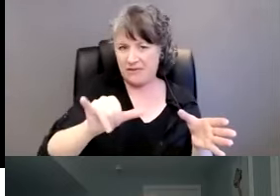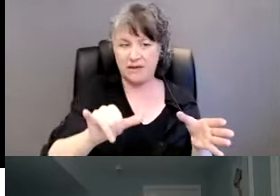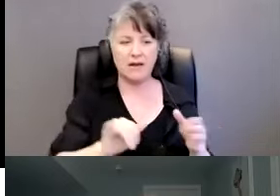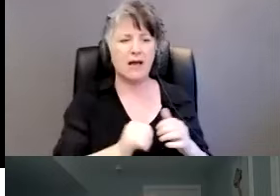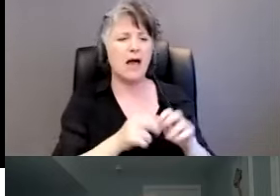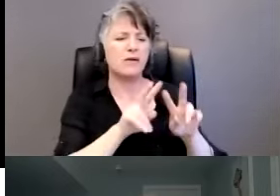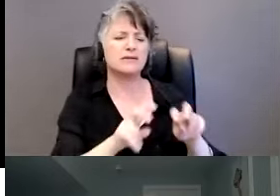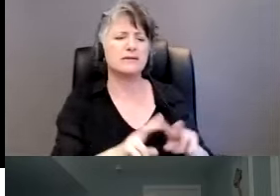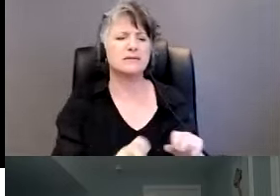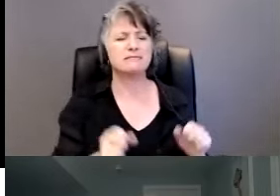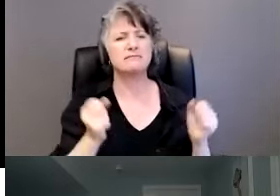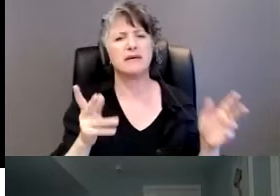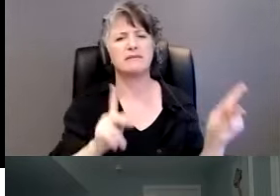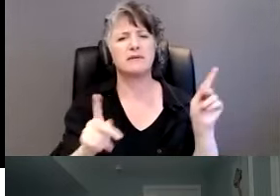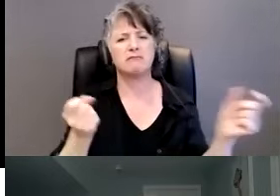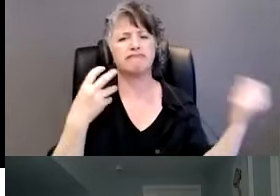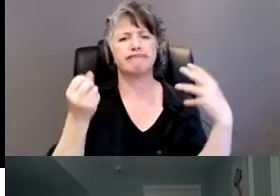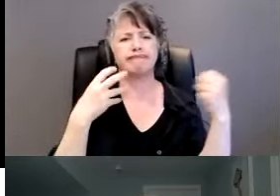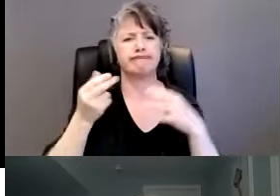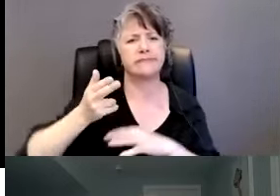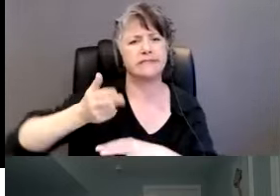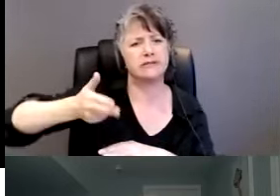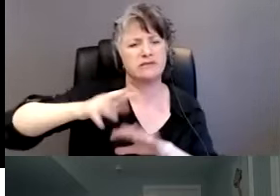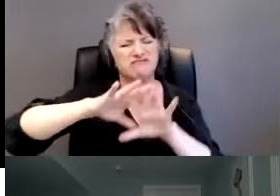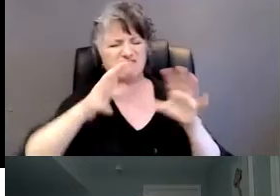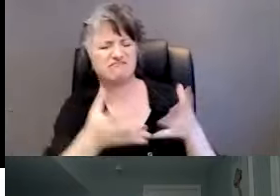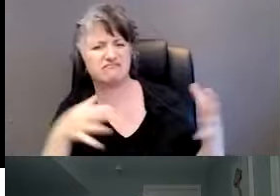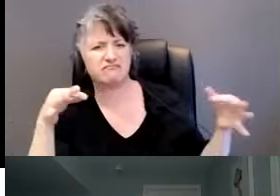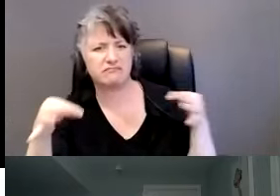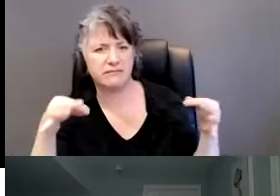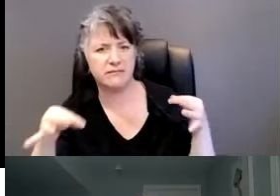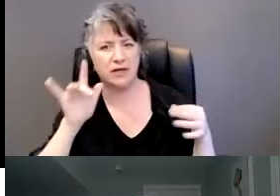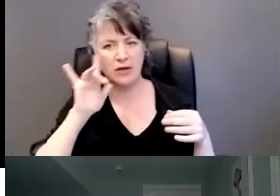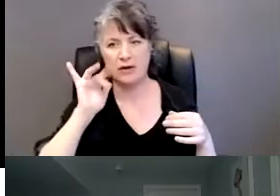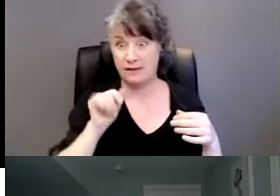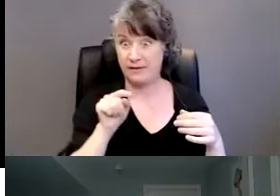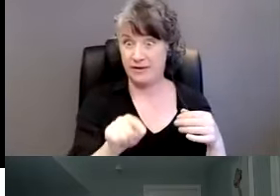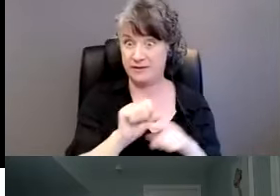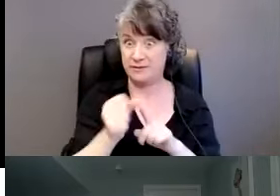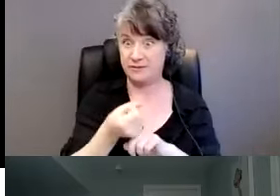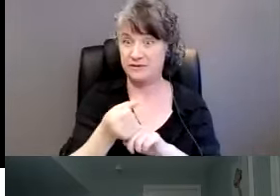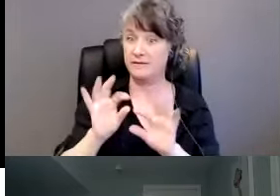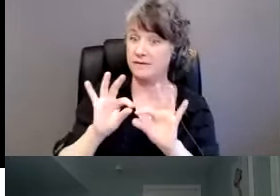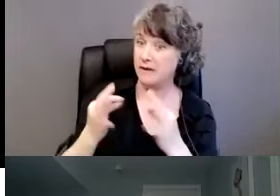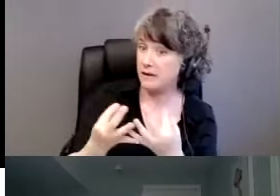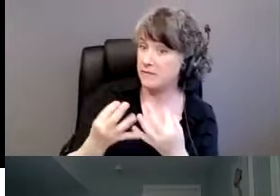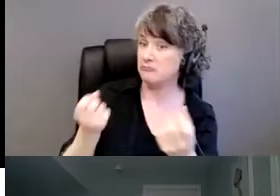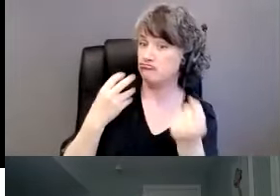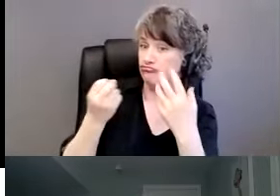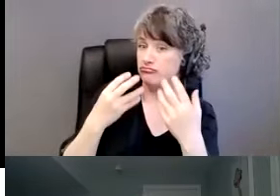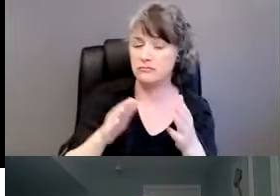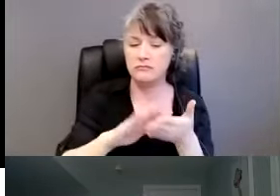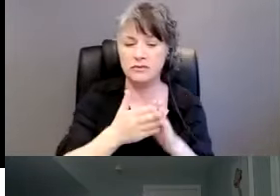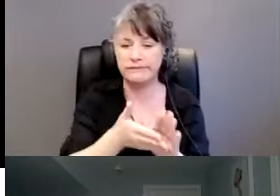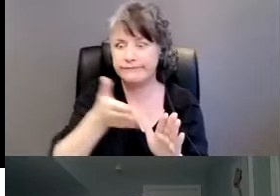much as is possible. So it sounds like here, at least there's a good chance there'll be some helpful information from family members and maybe other community